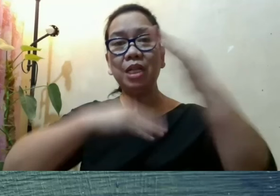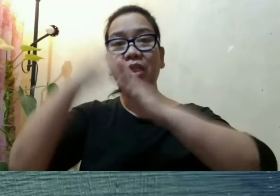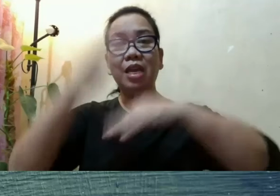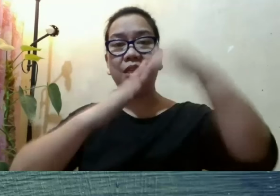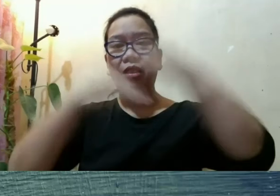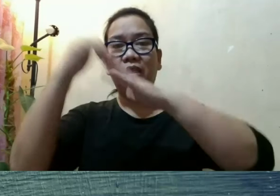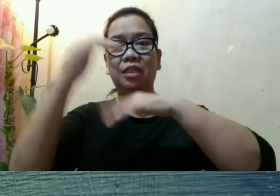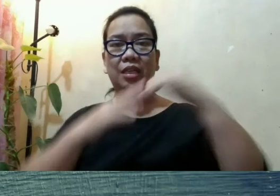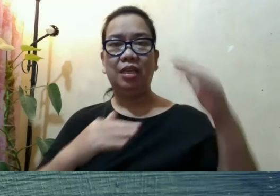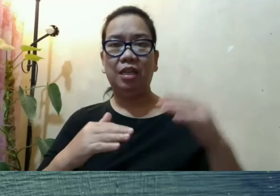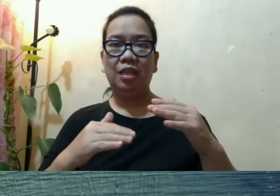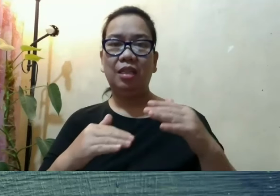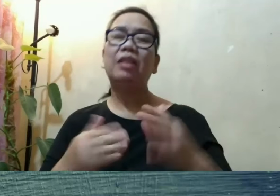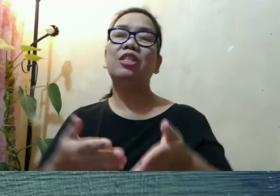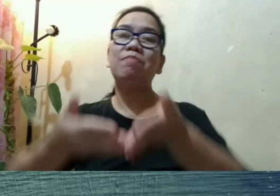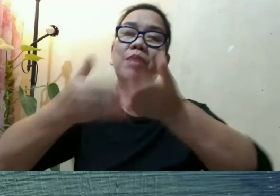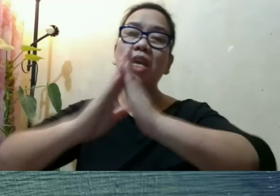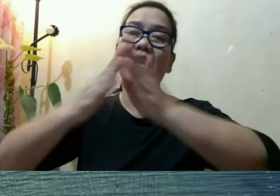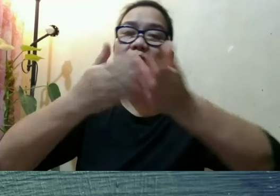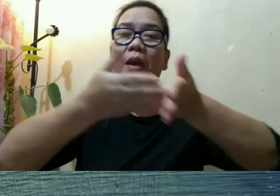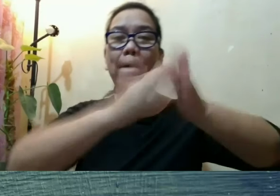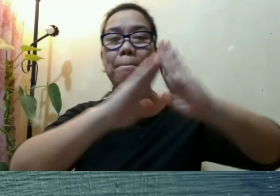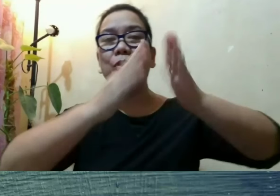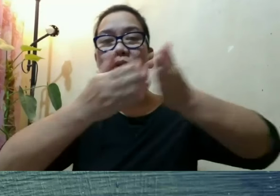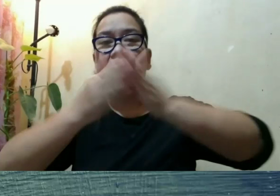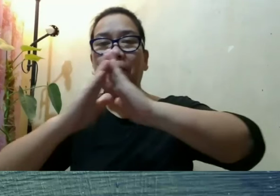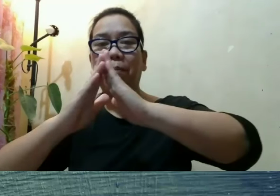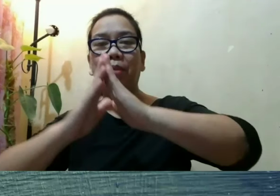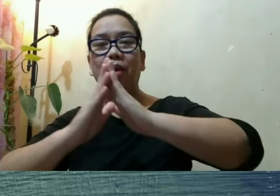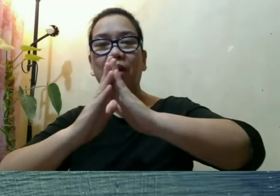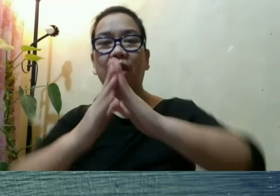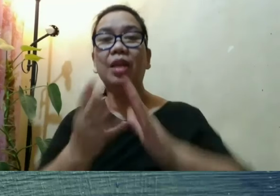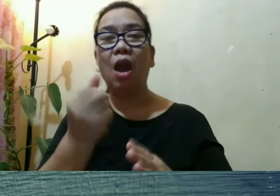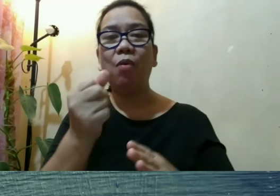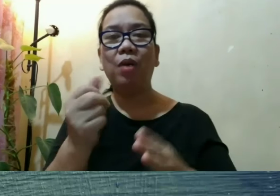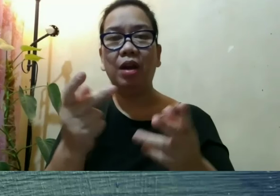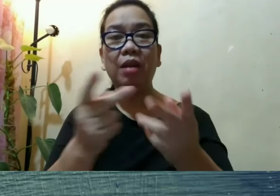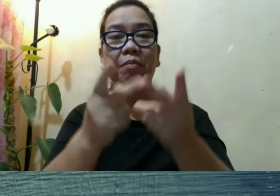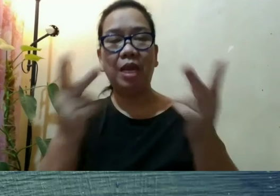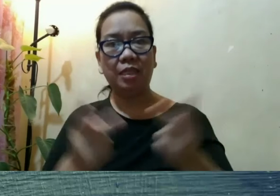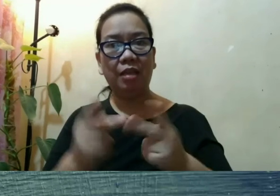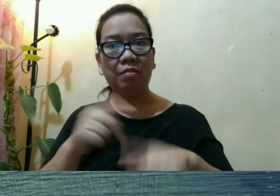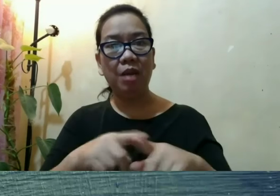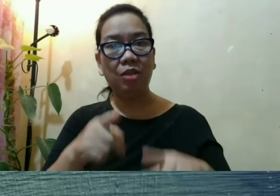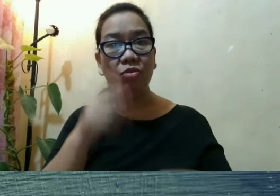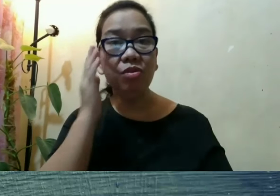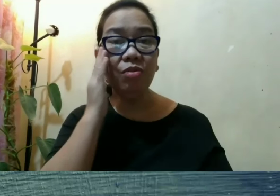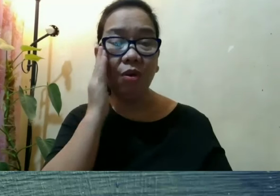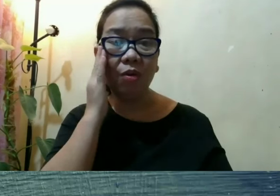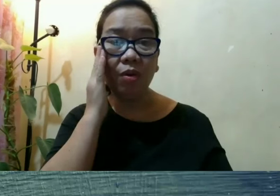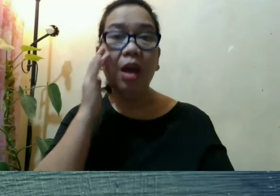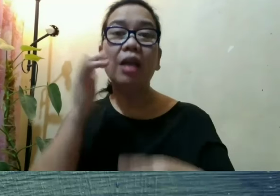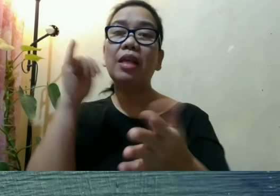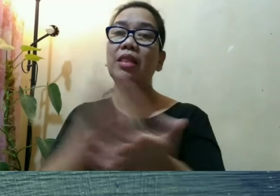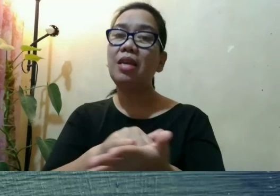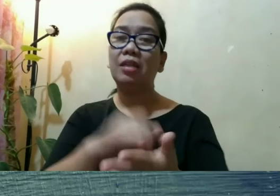high buildings that is being put up in our places. But do you